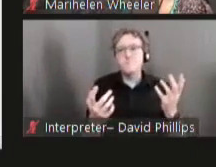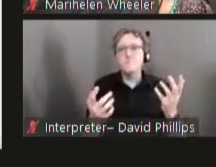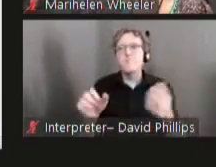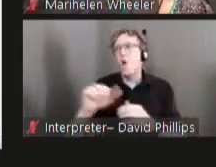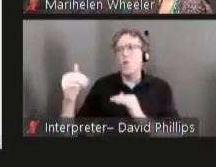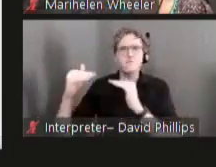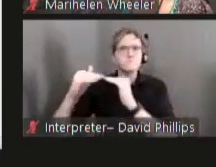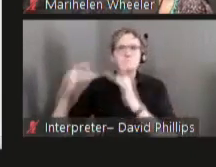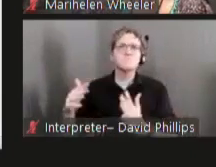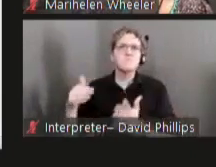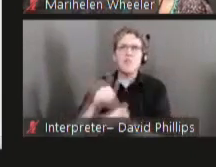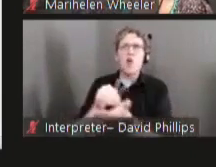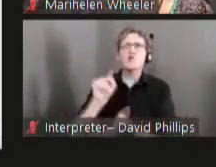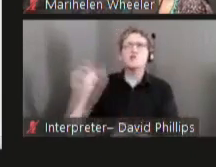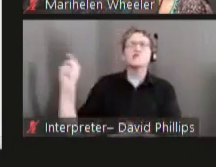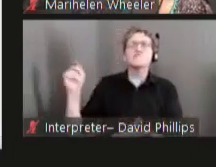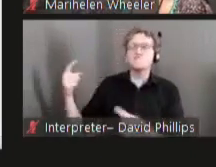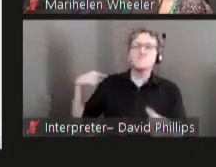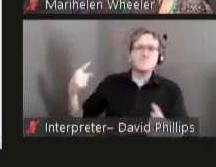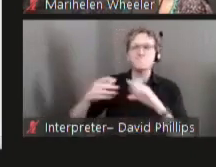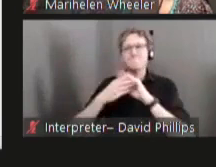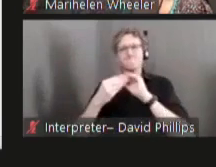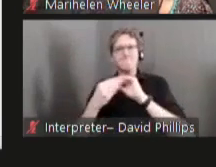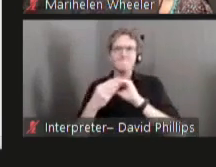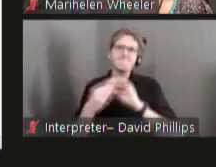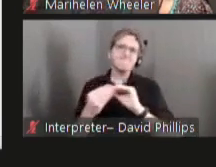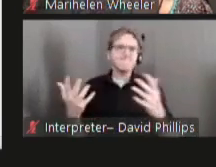colleagues in the earlier